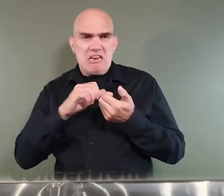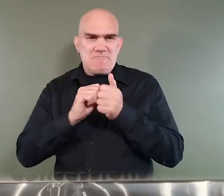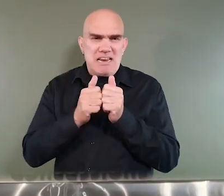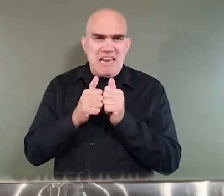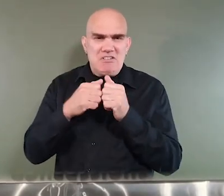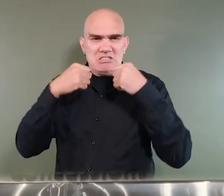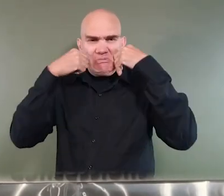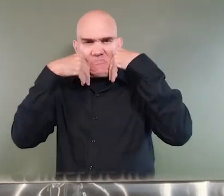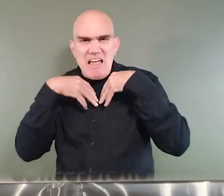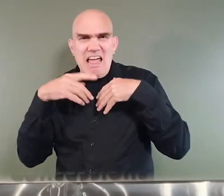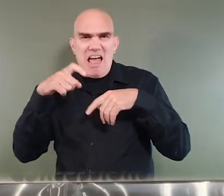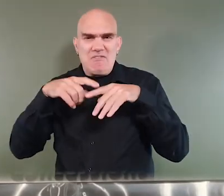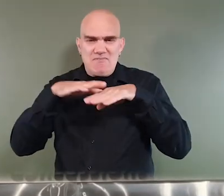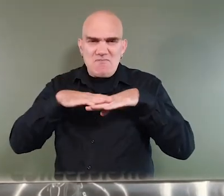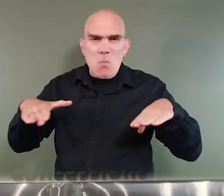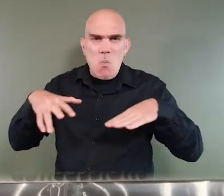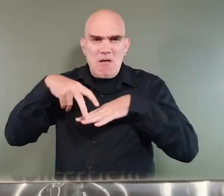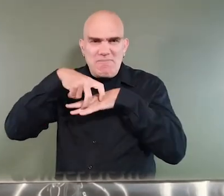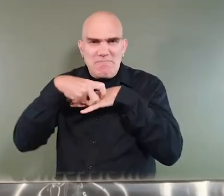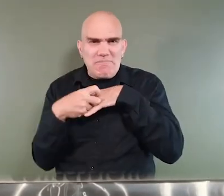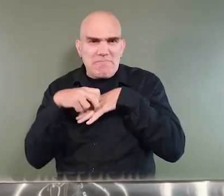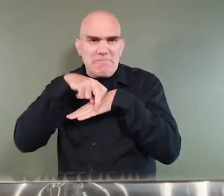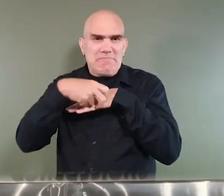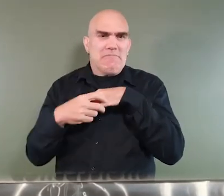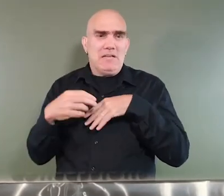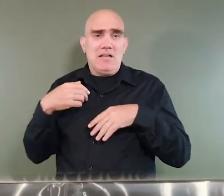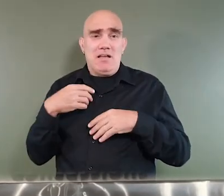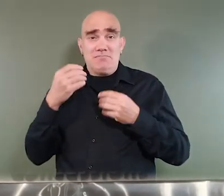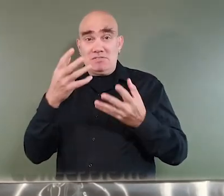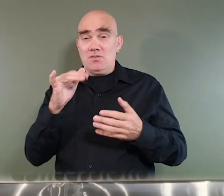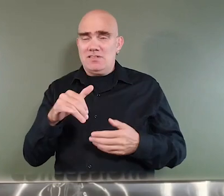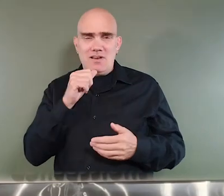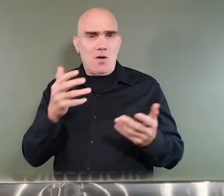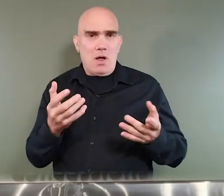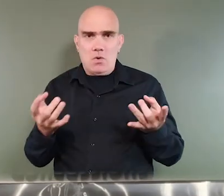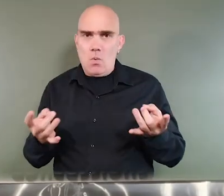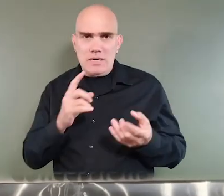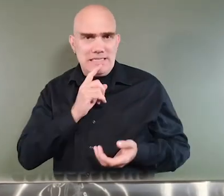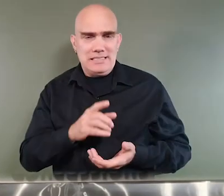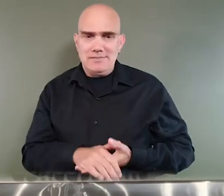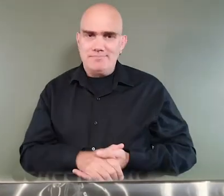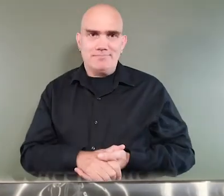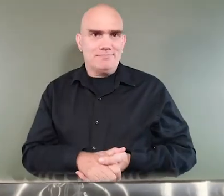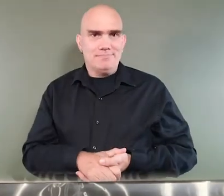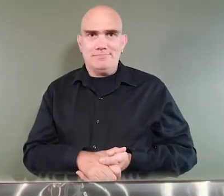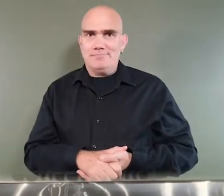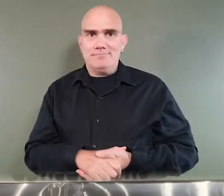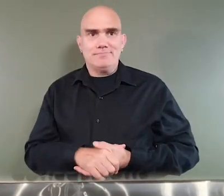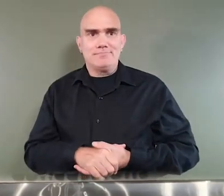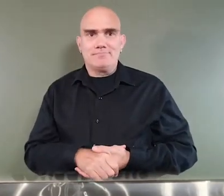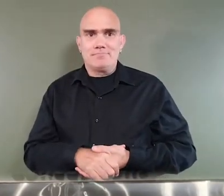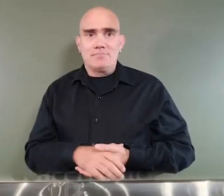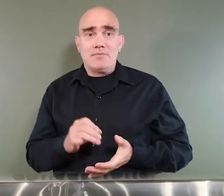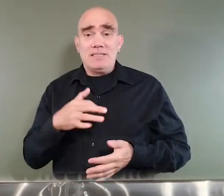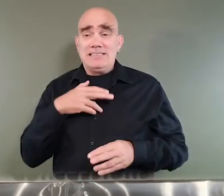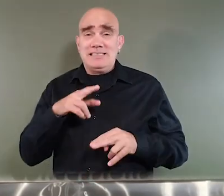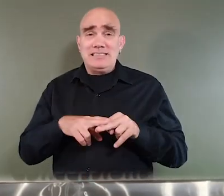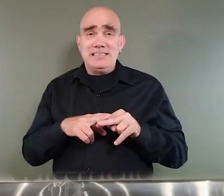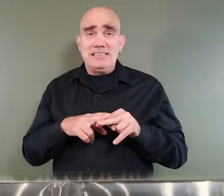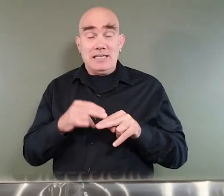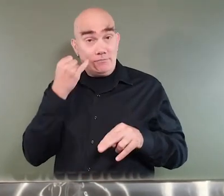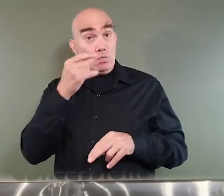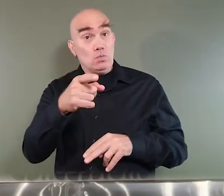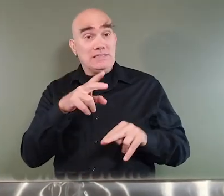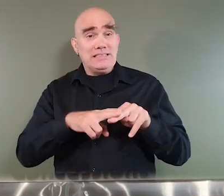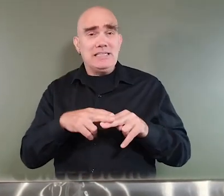on the floor on a mat. And I am here to tell you that that is not what yoga is. If you were sitting and breathing and being calm and